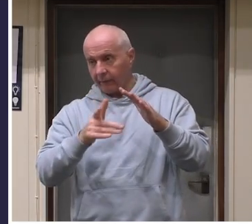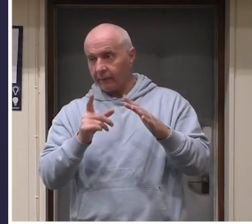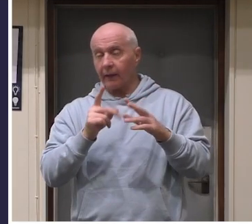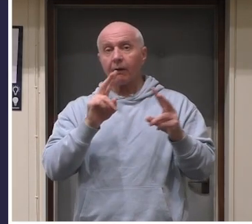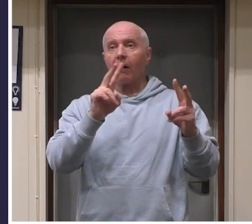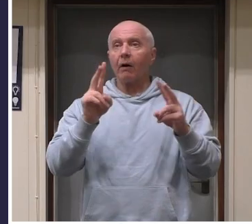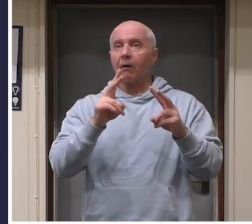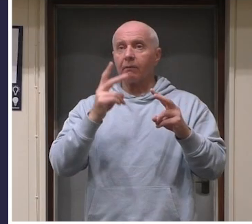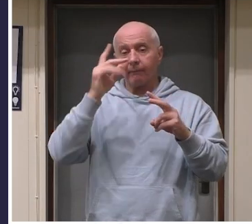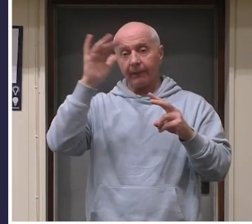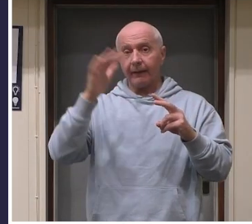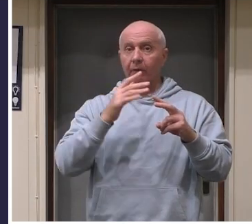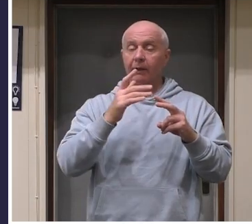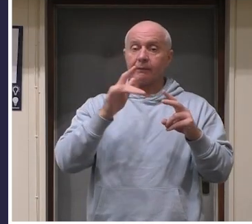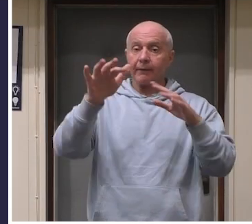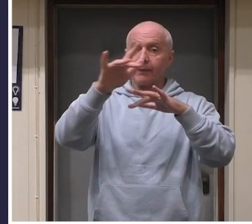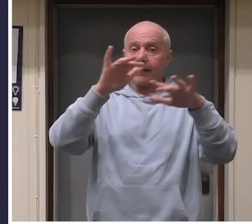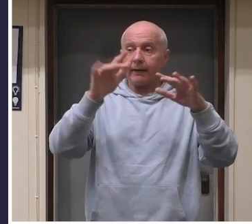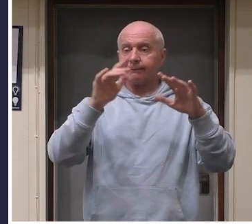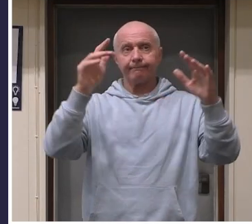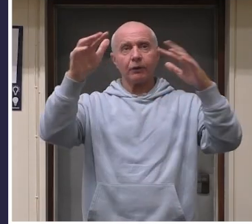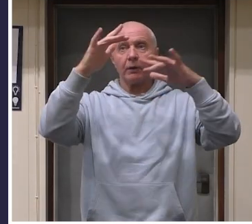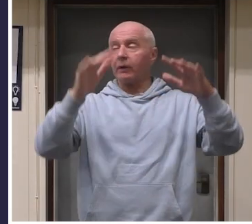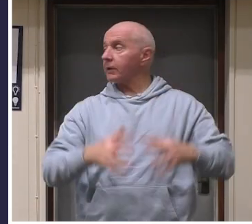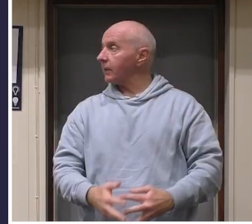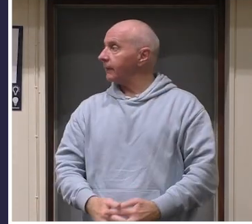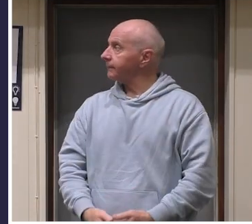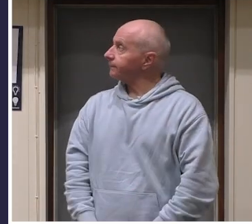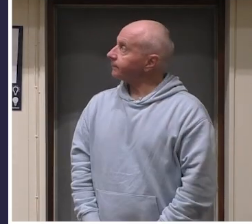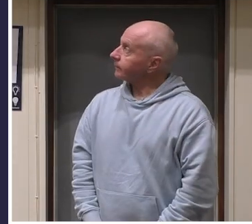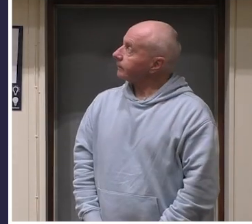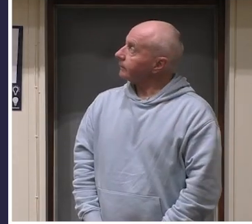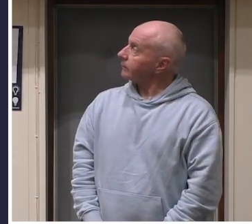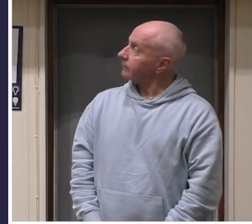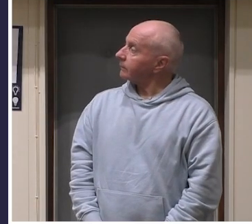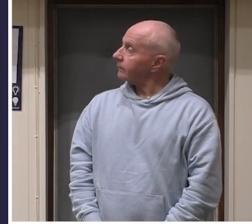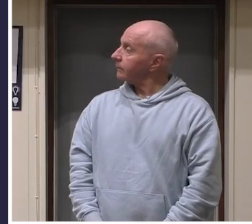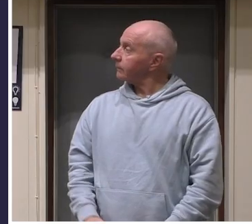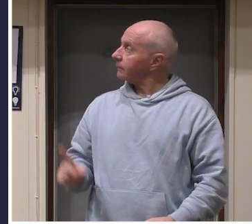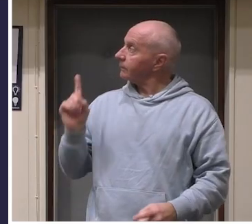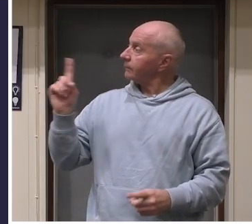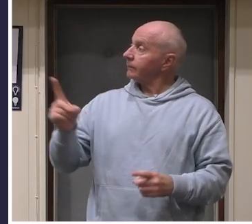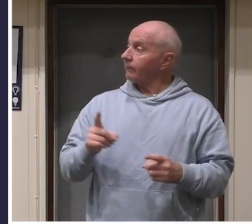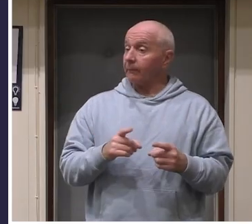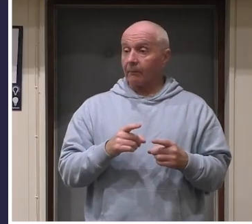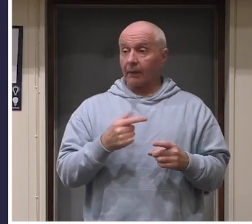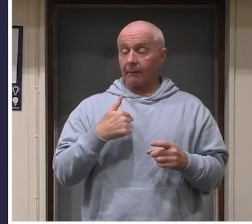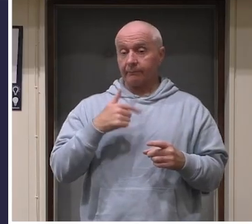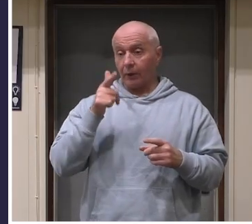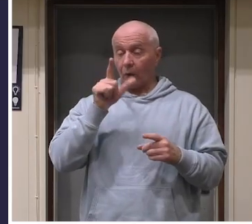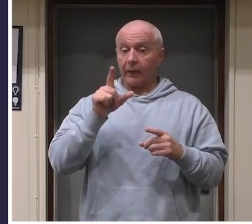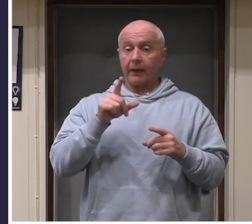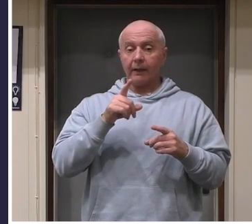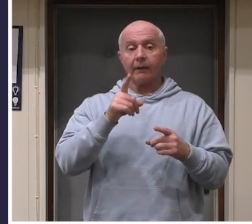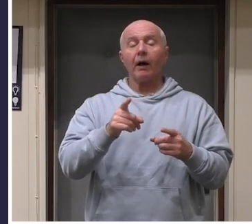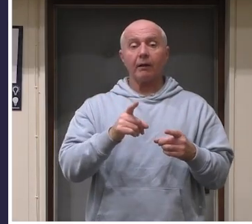universe. I also want to say, well, I was very lucky to get to make a case for these sensors and get funding from the Royal